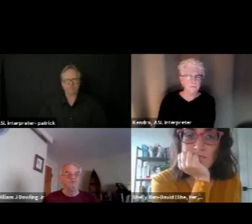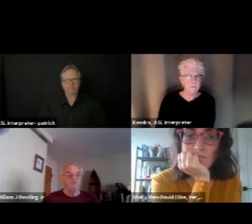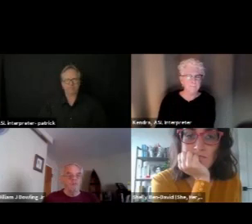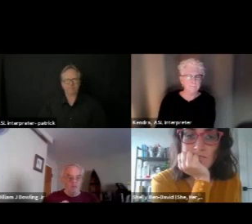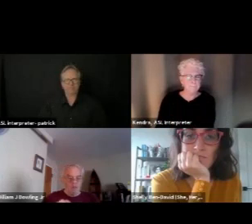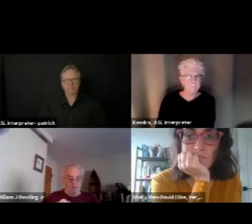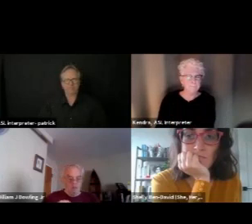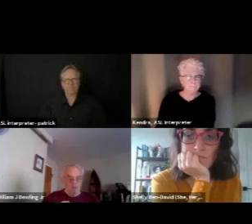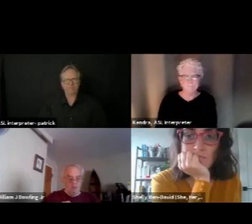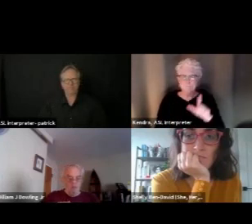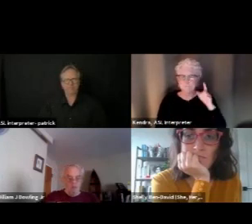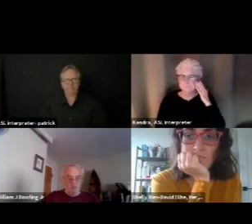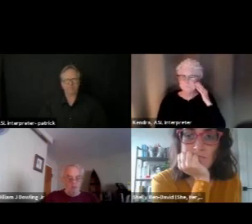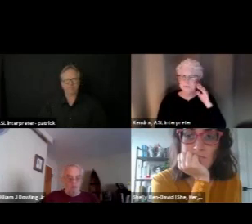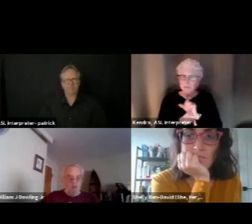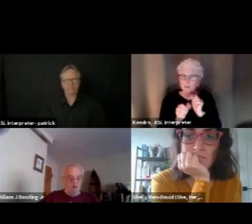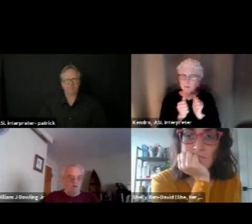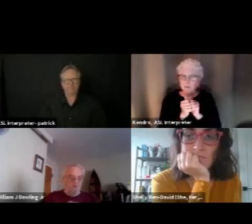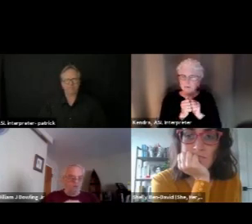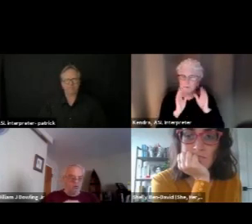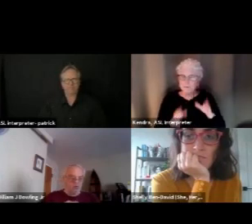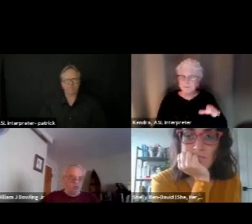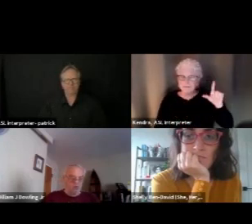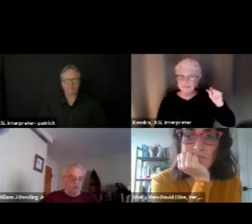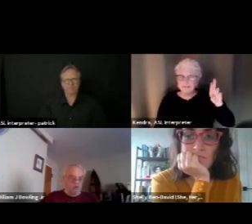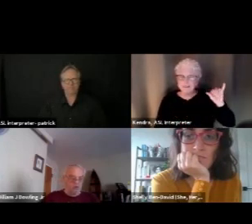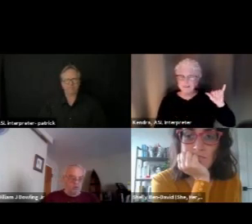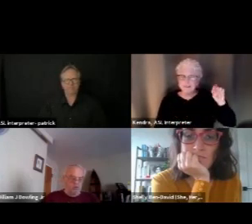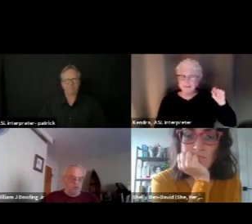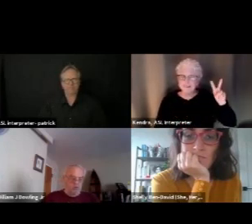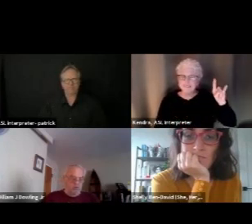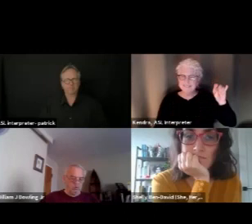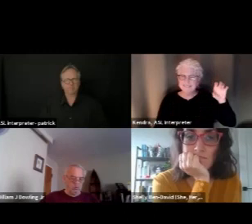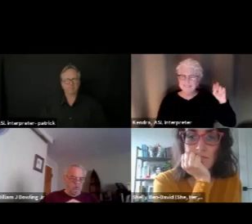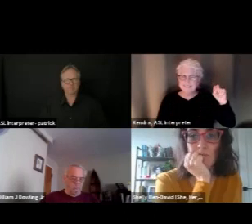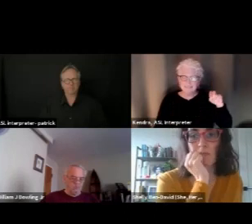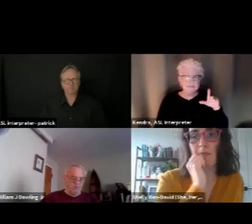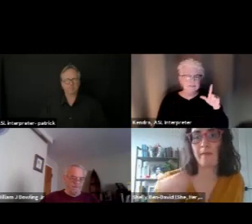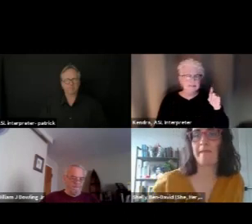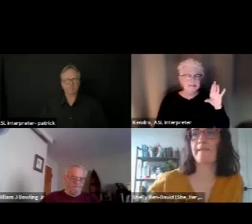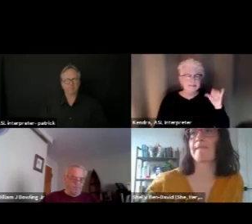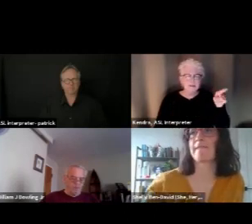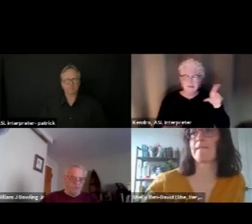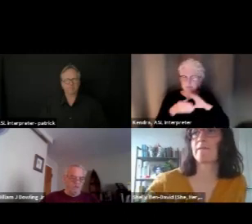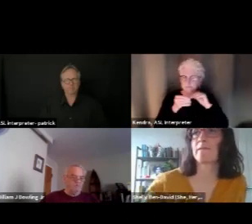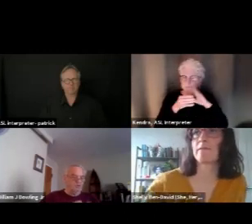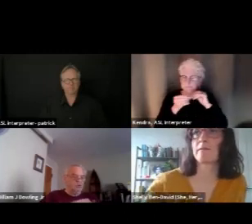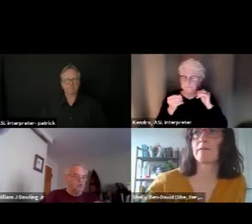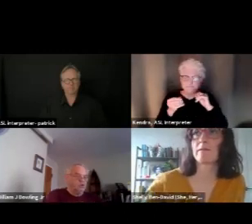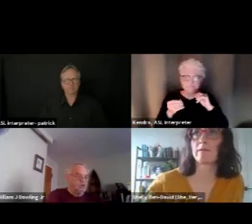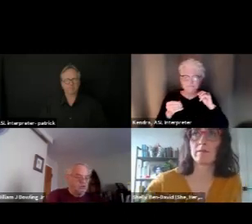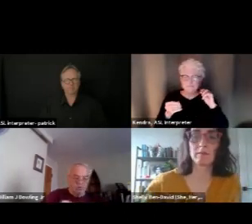I work with Larry Davidson, and he's always told me about how there's all kinds of definitions of recovery, and